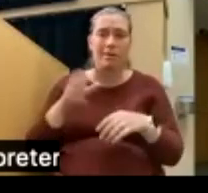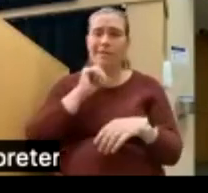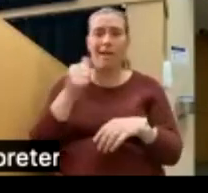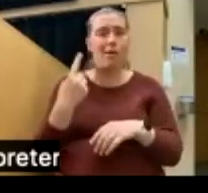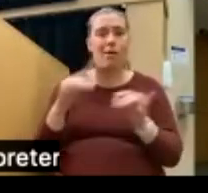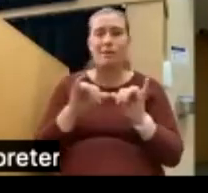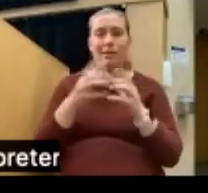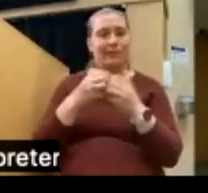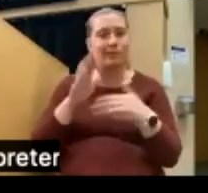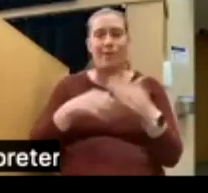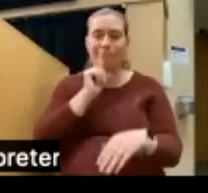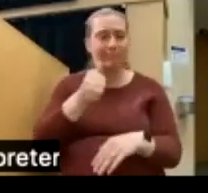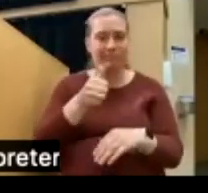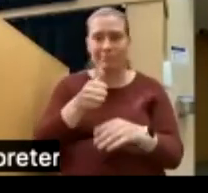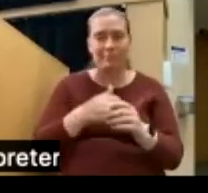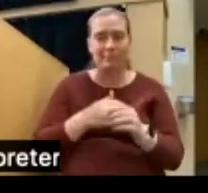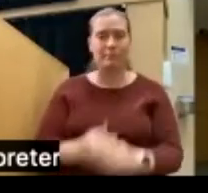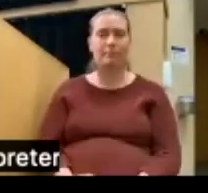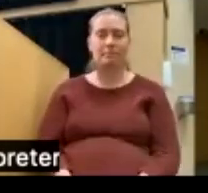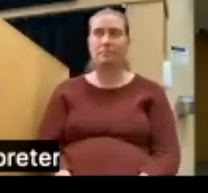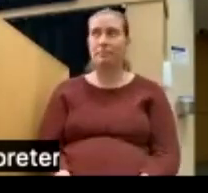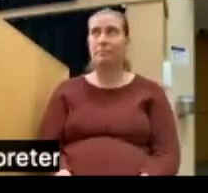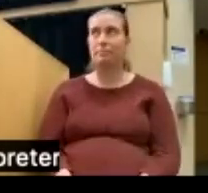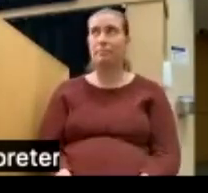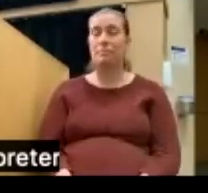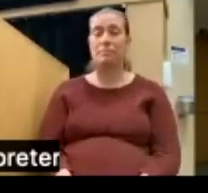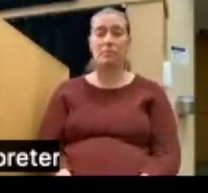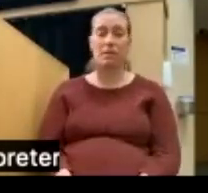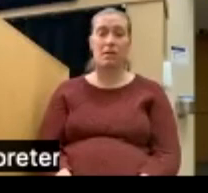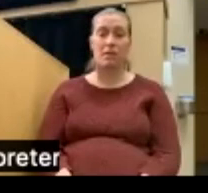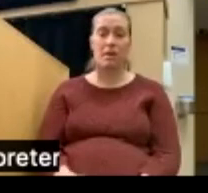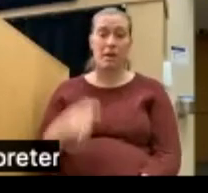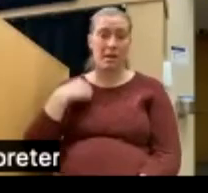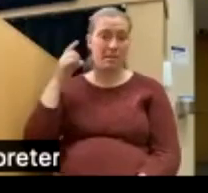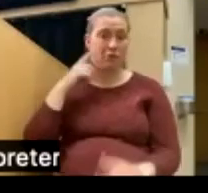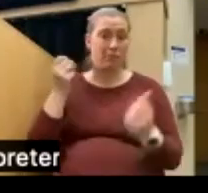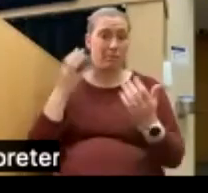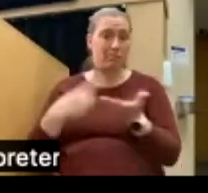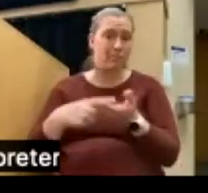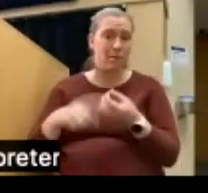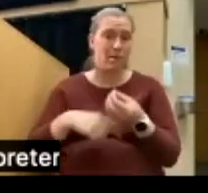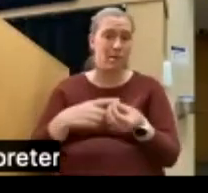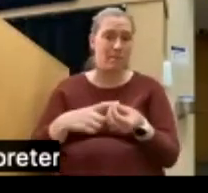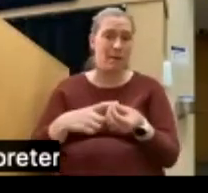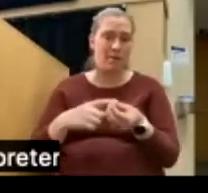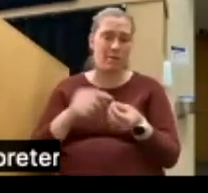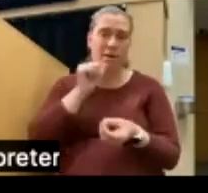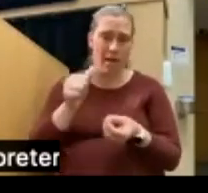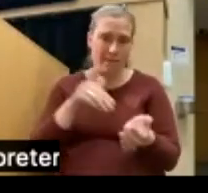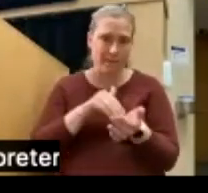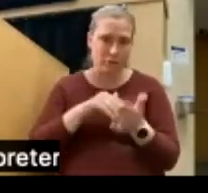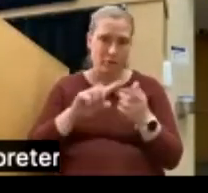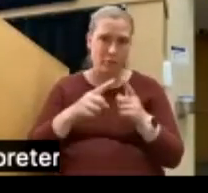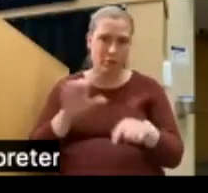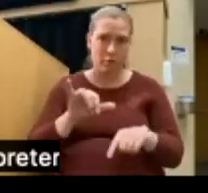fits all. The other thing that is happening, and I'm hearing a lot of discussions around my non-physician friends too, and actually some